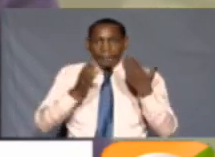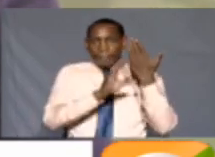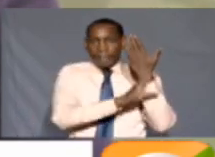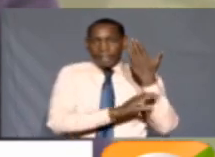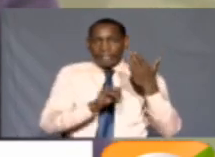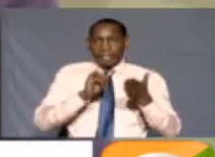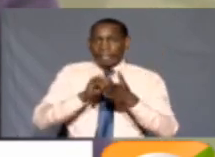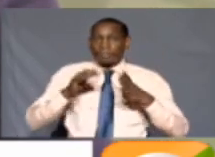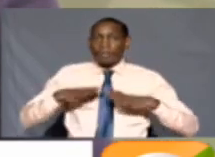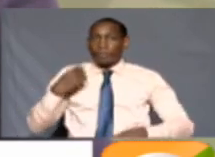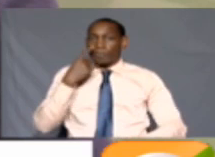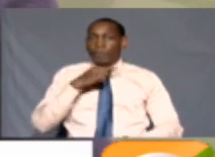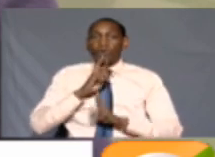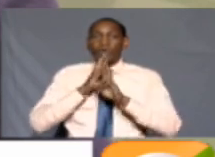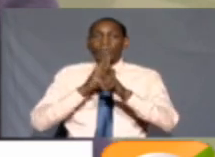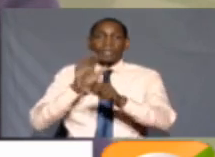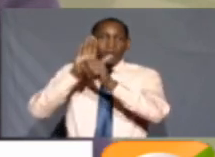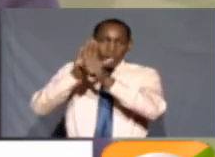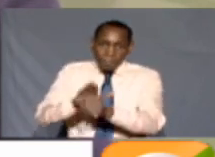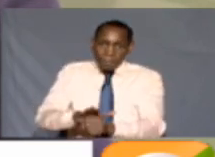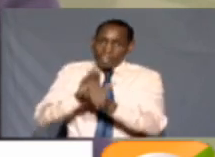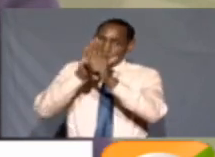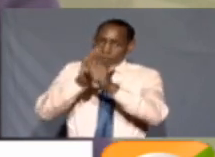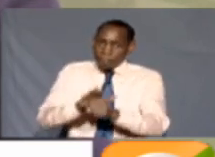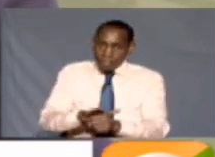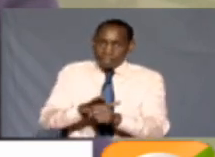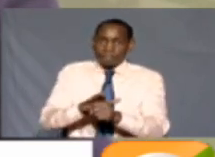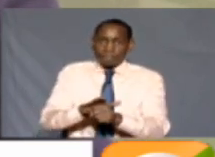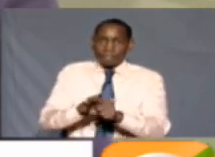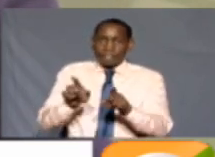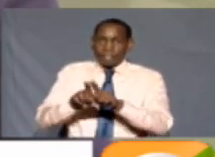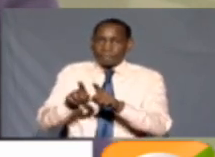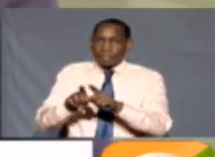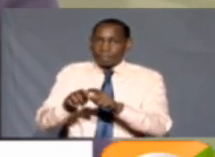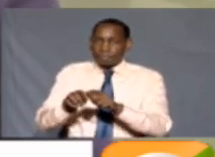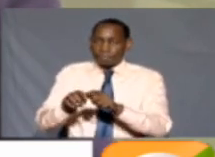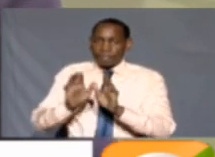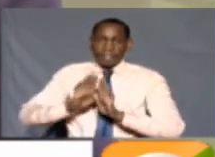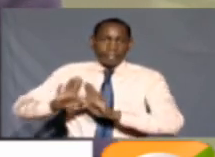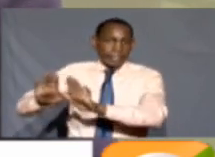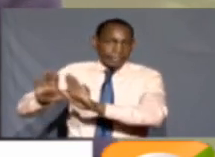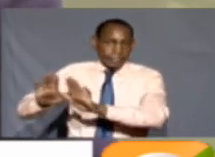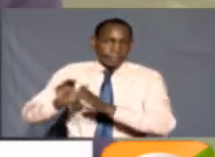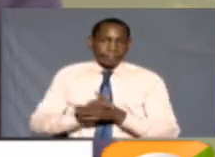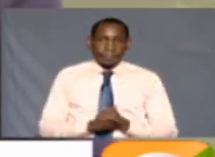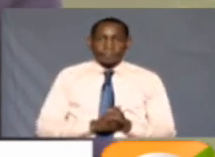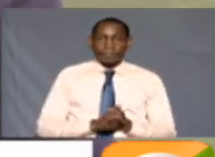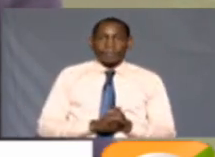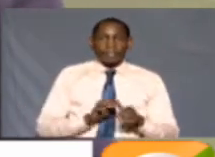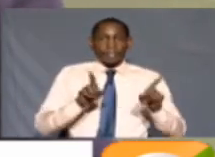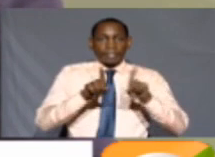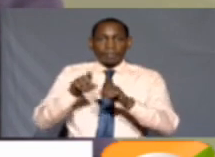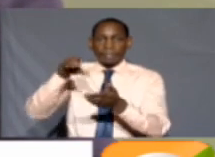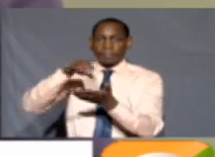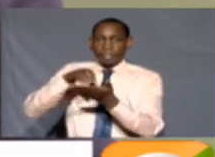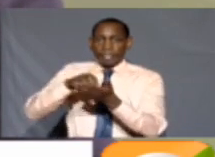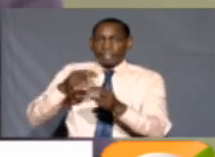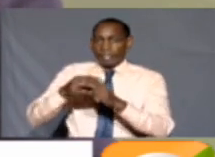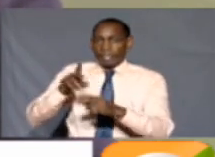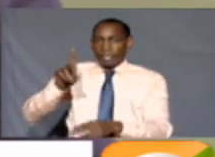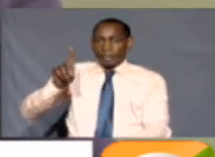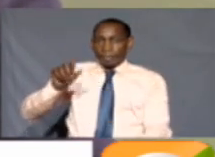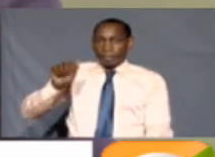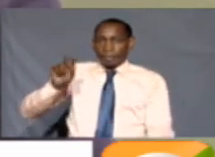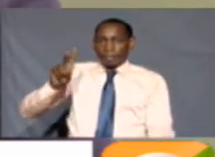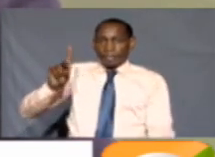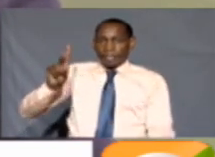that whistleblowers have been victimized and have died dejected. And I think the case of David Munyake is an